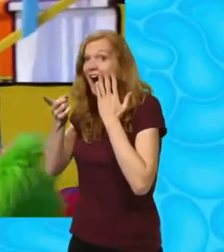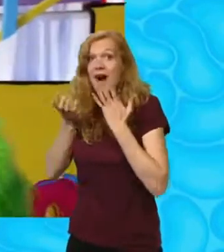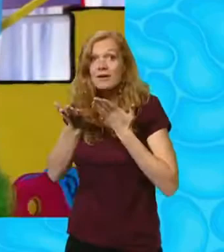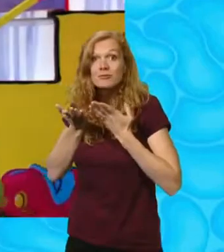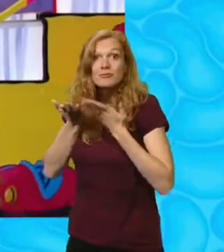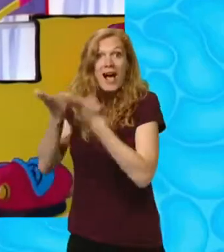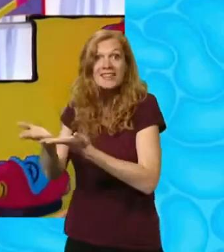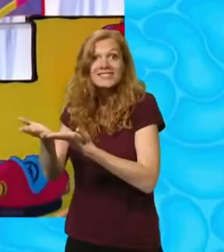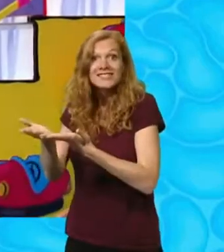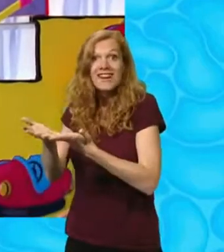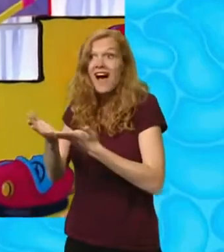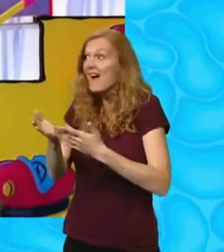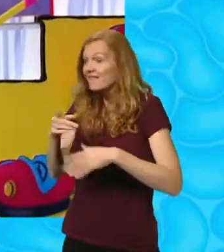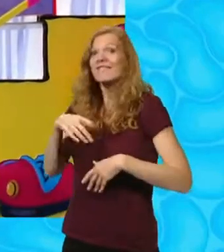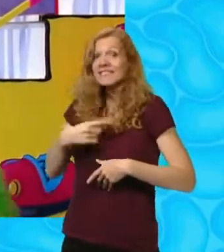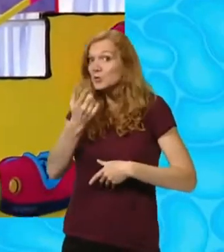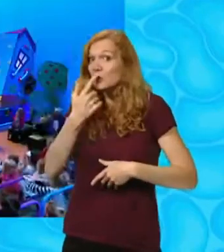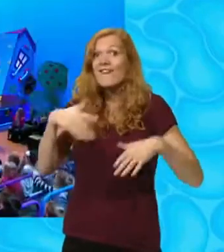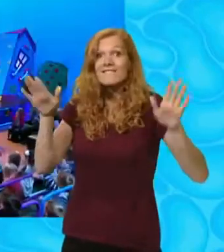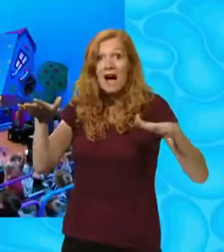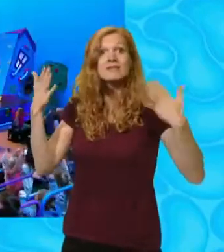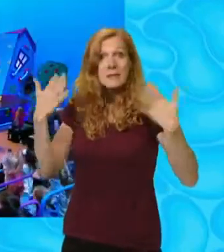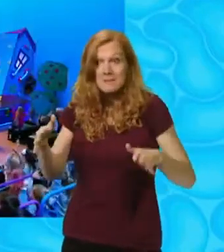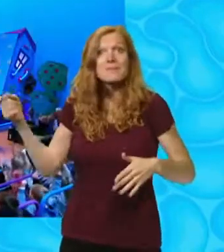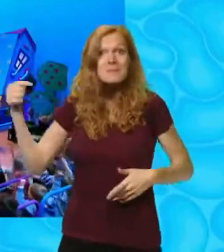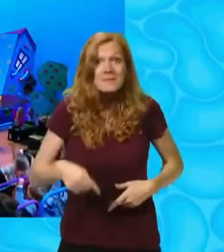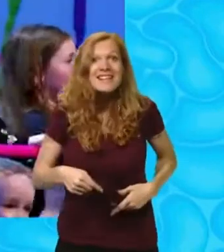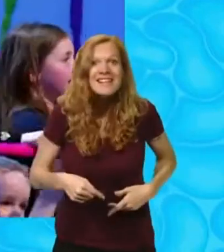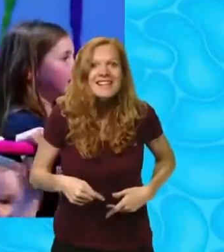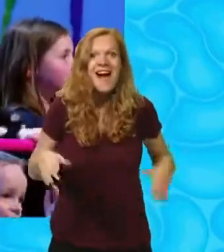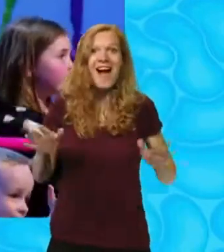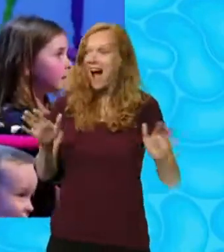Oh! Oh! The tooth fairy spent the tooth fairy spent the tooth fairy spent.